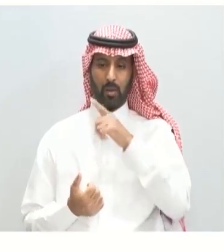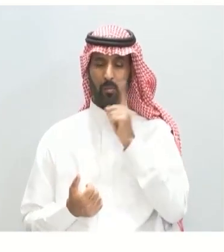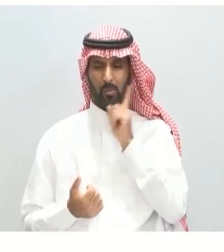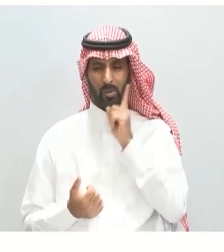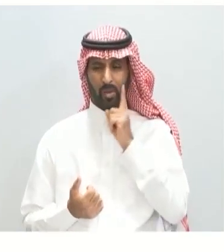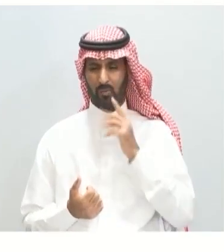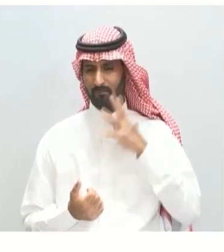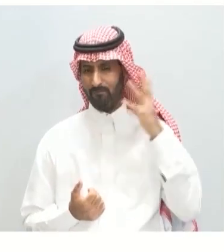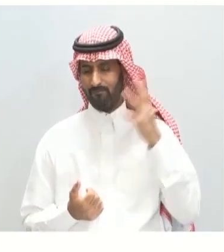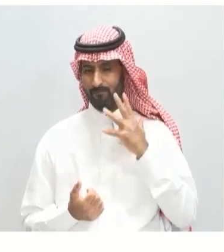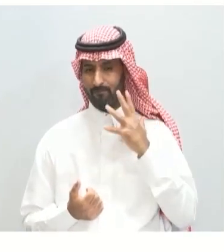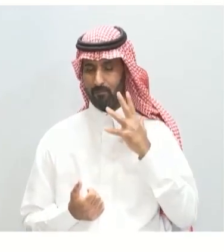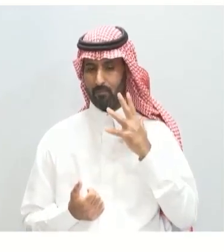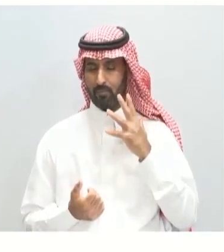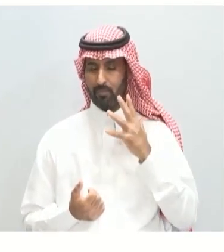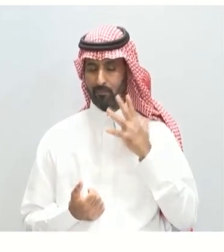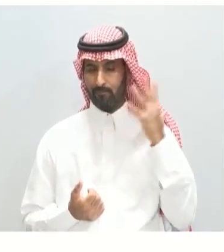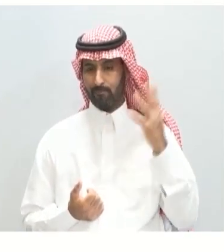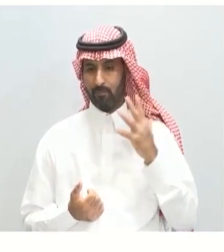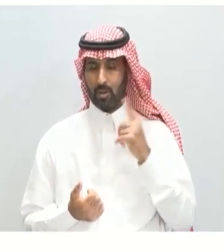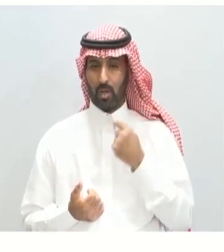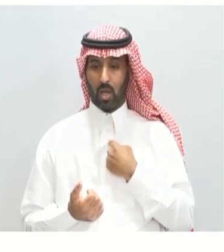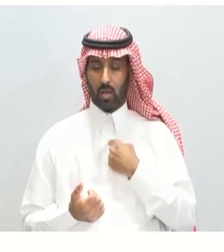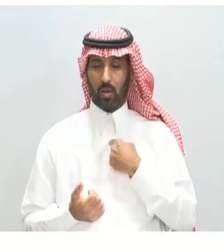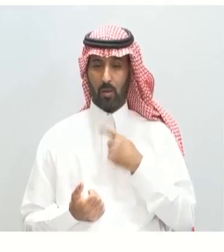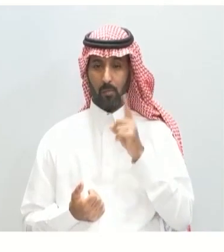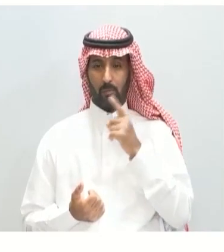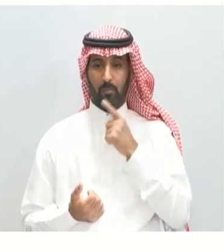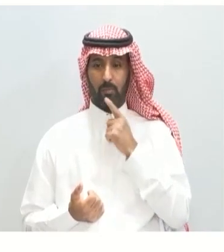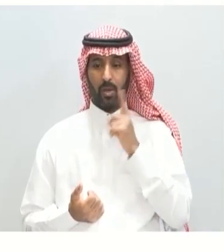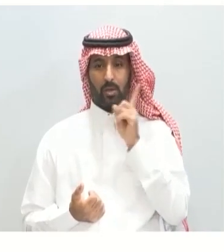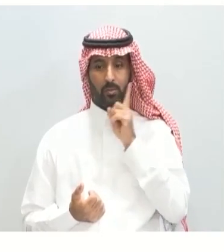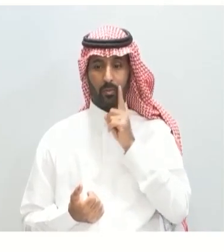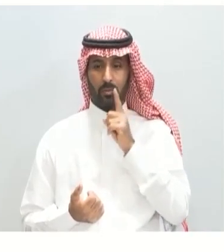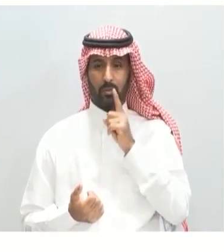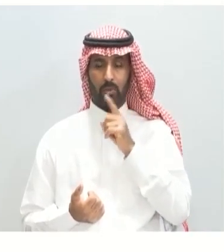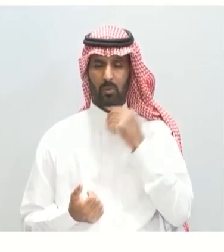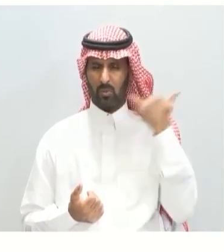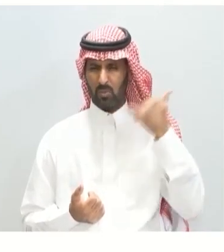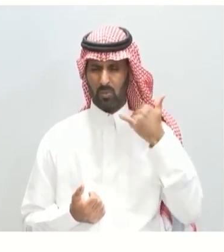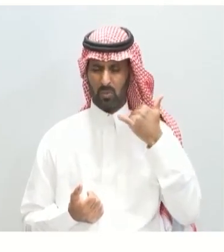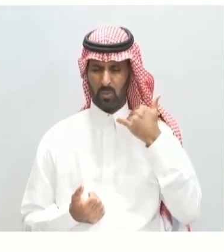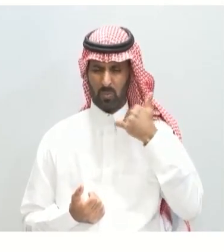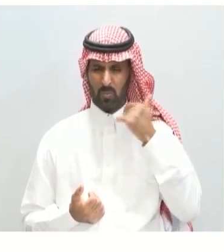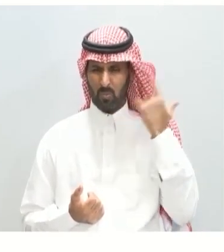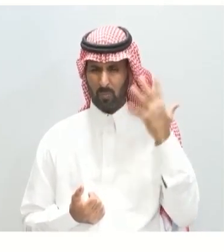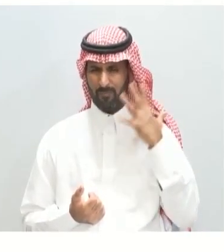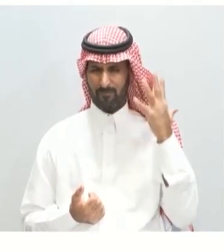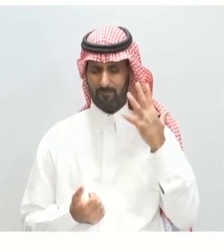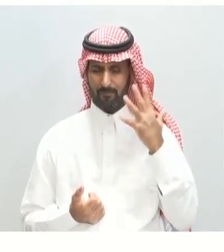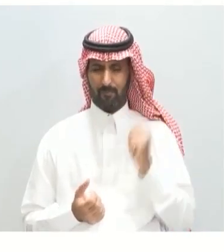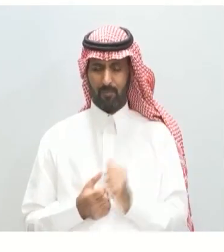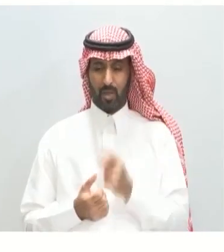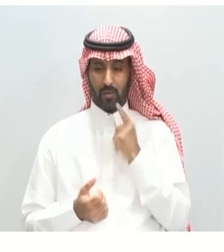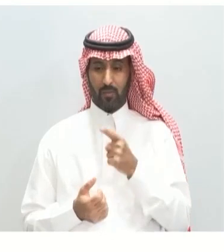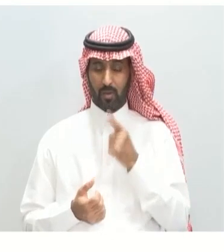worried. Number five, my mother gets, this is here, gets worried. Very good. So